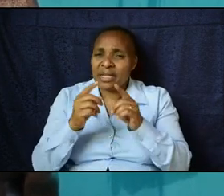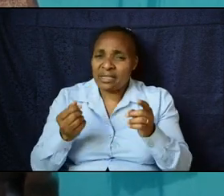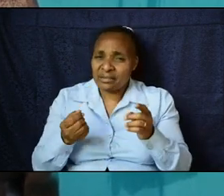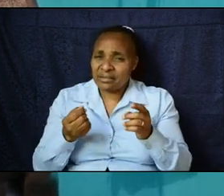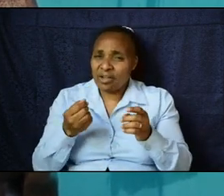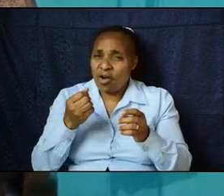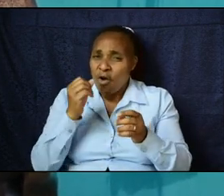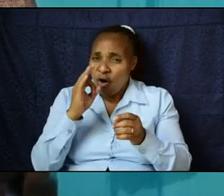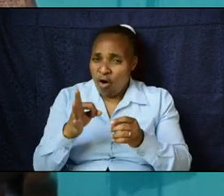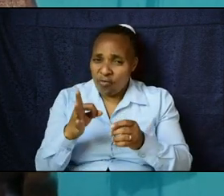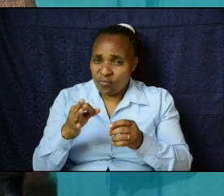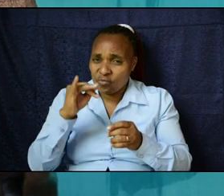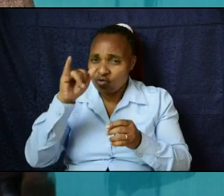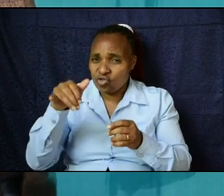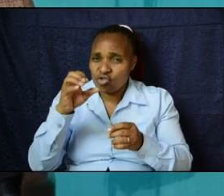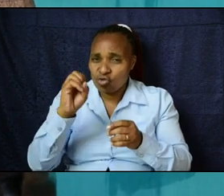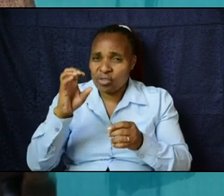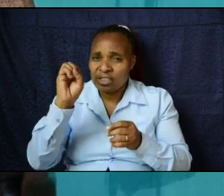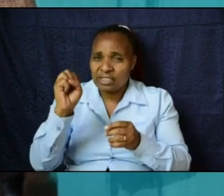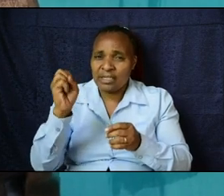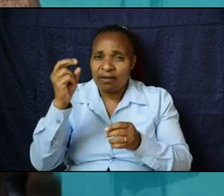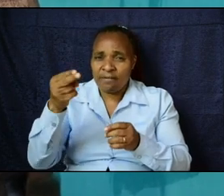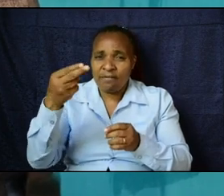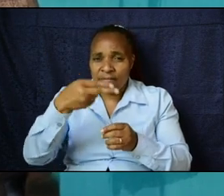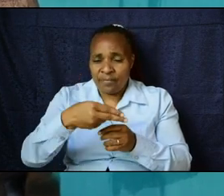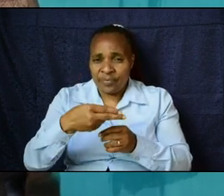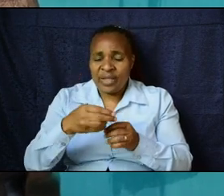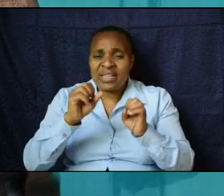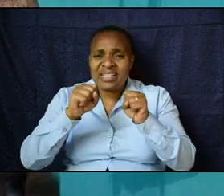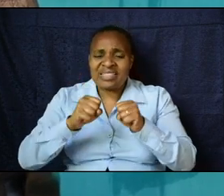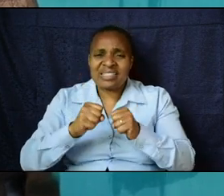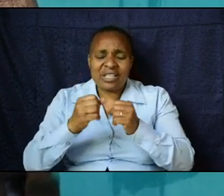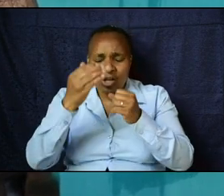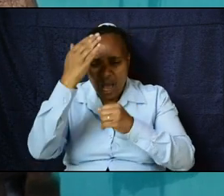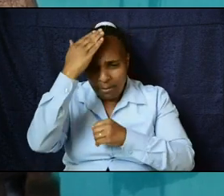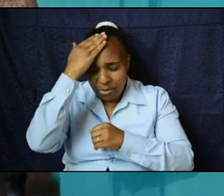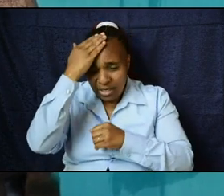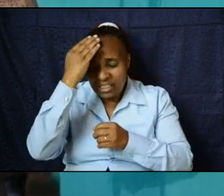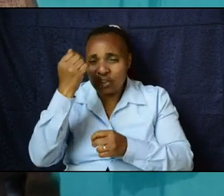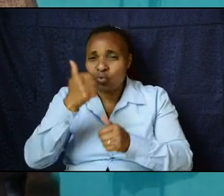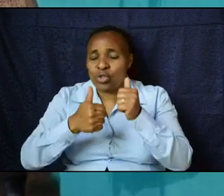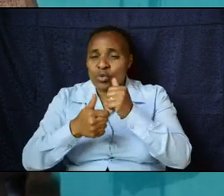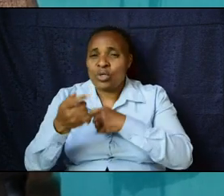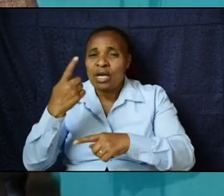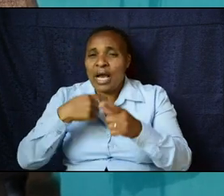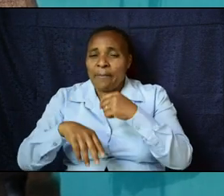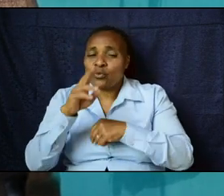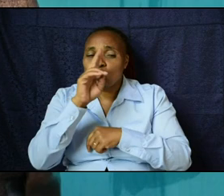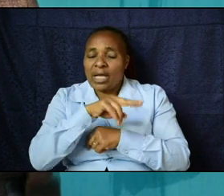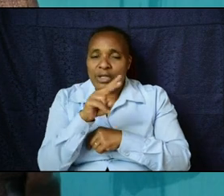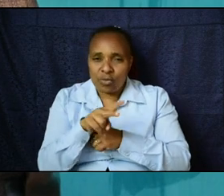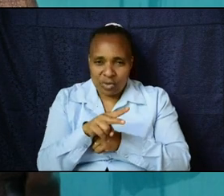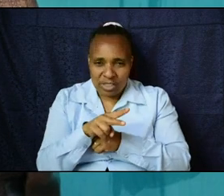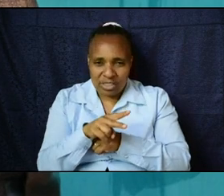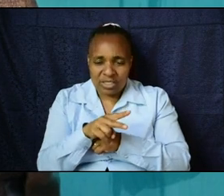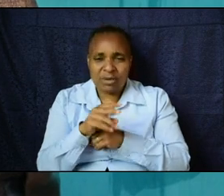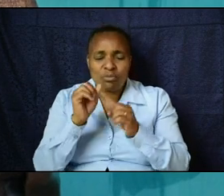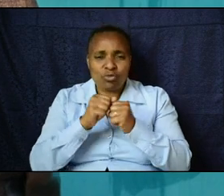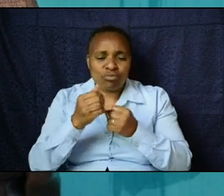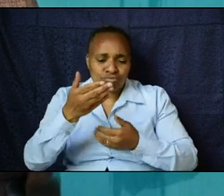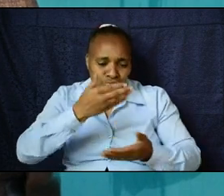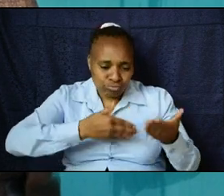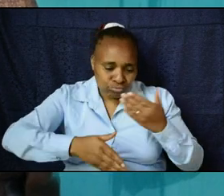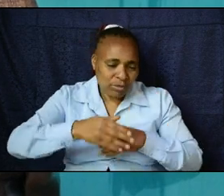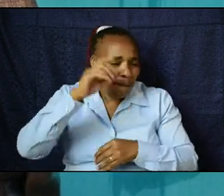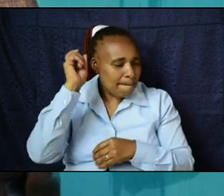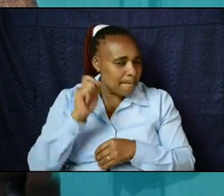learning is that there is an aspect of humility that we must come with. The attitude to reconcile must